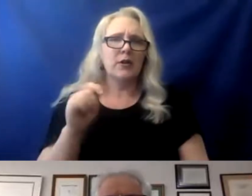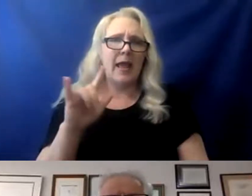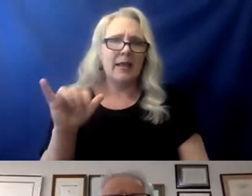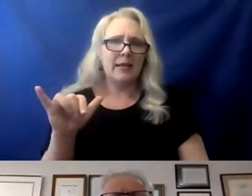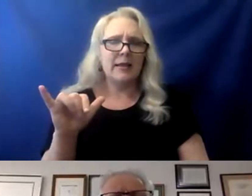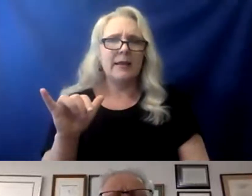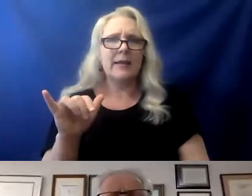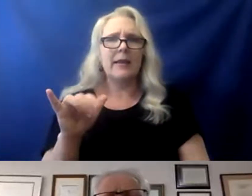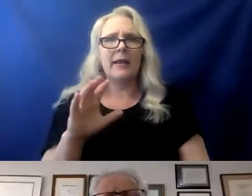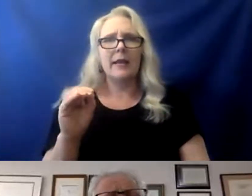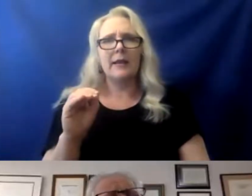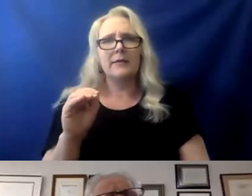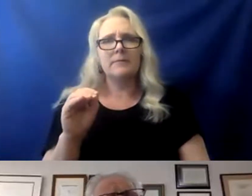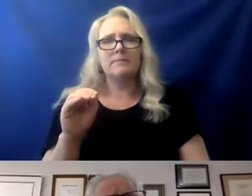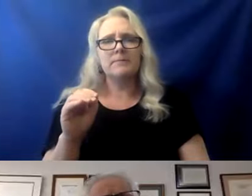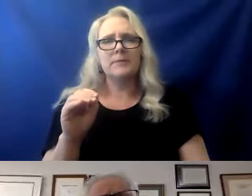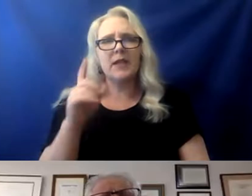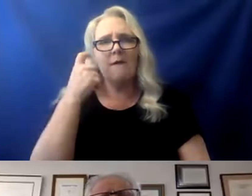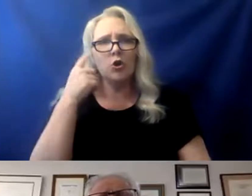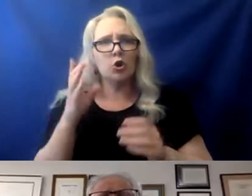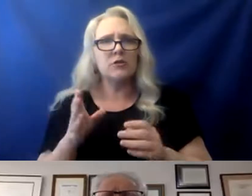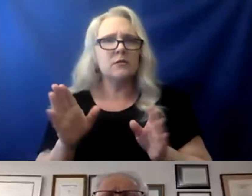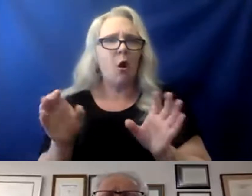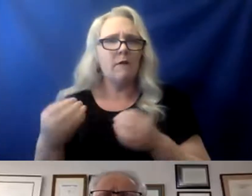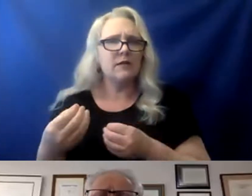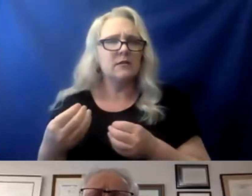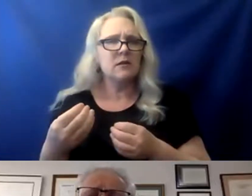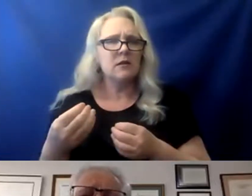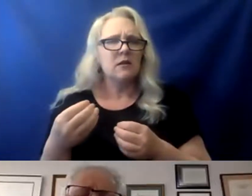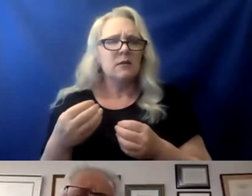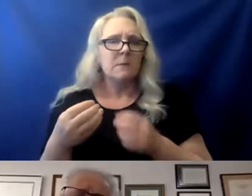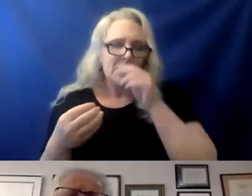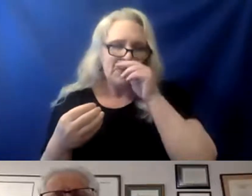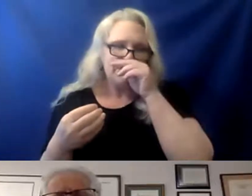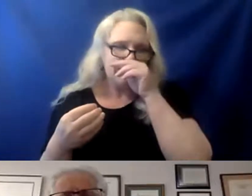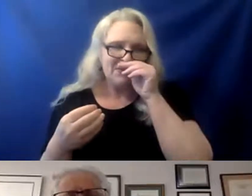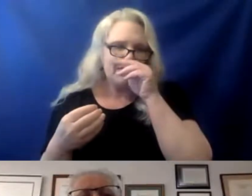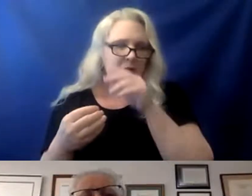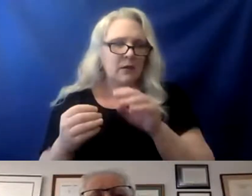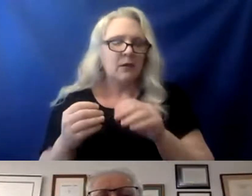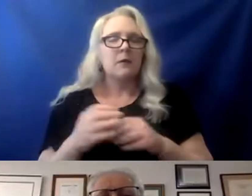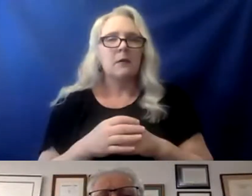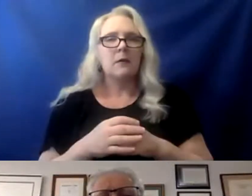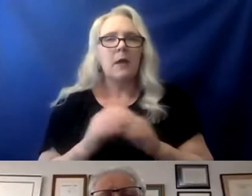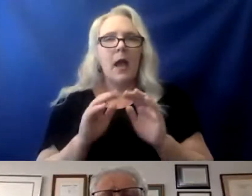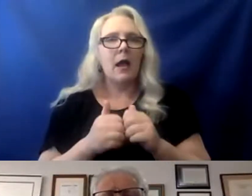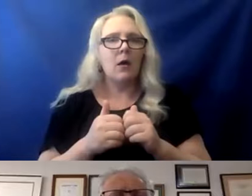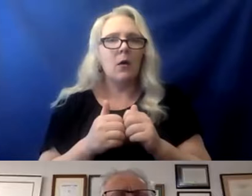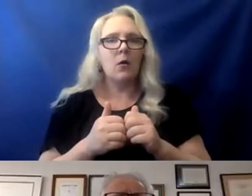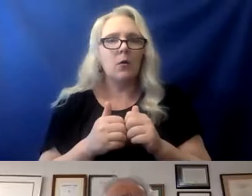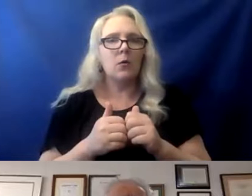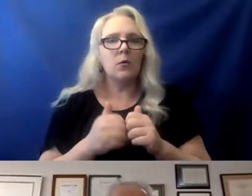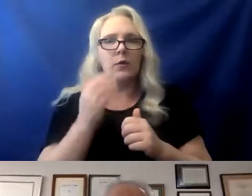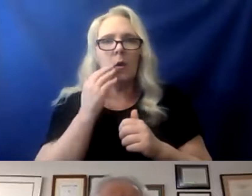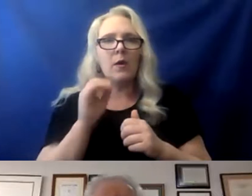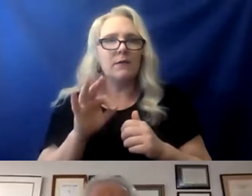governor's office? And as part of that, how does that relate to if and when there might be a special counselor, advisor in the